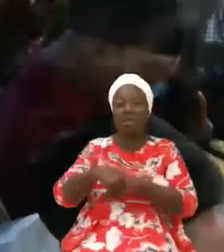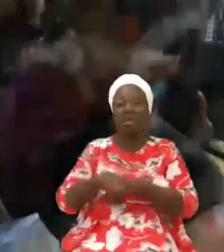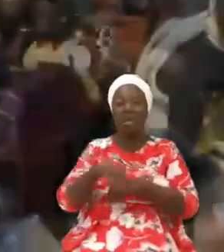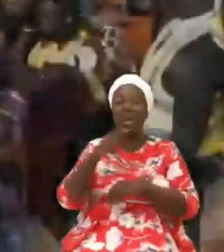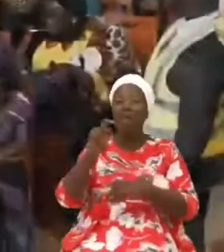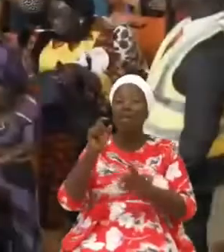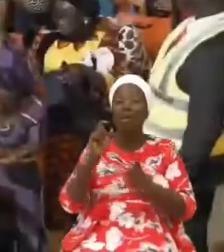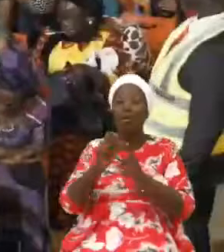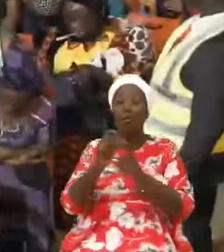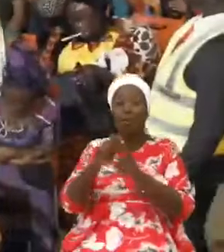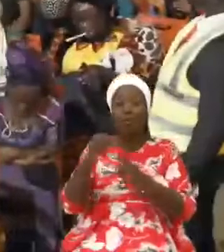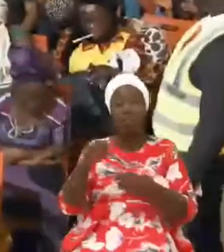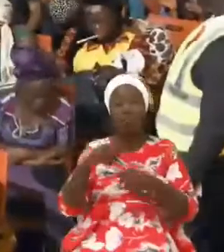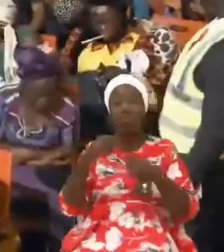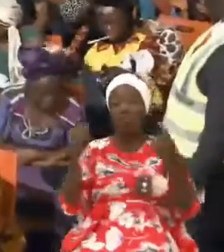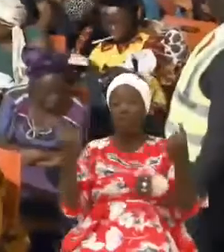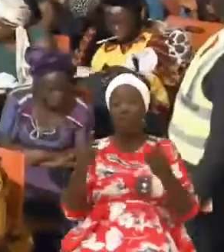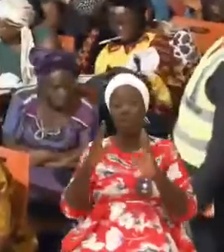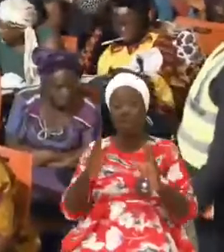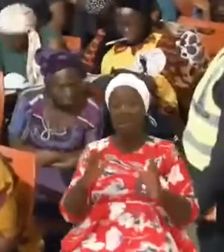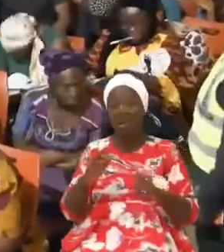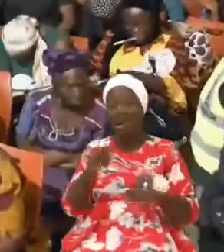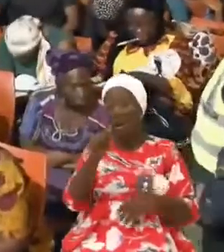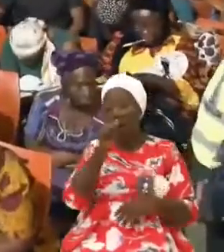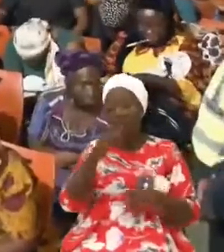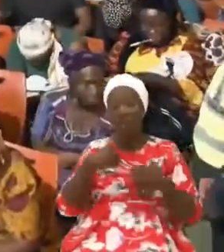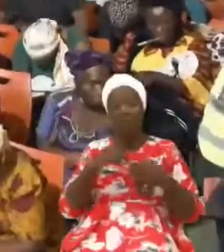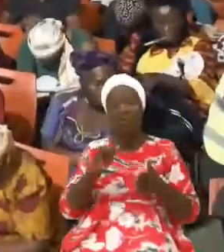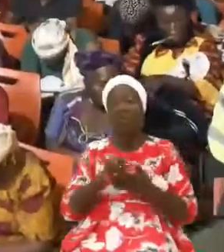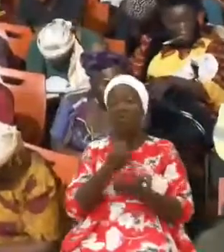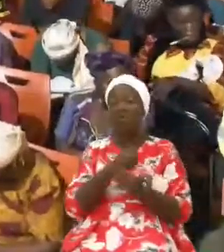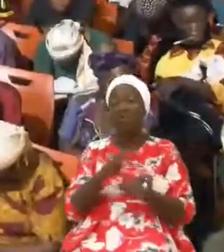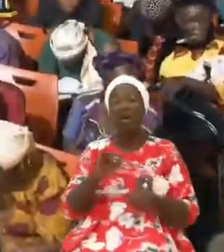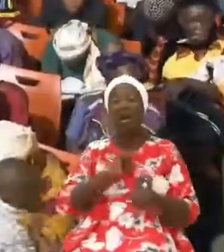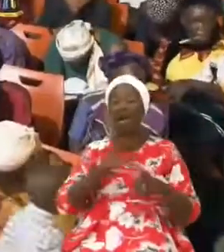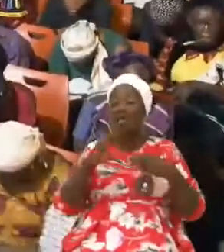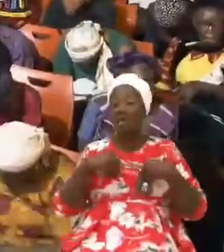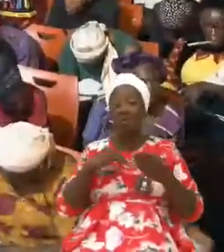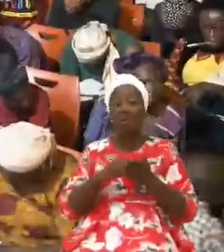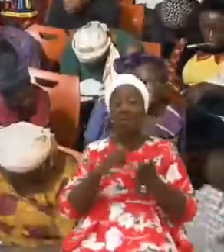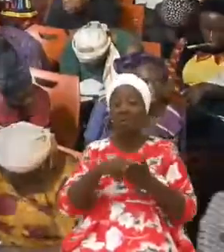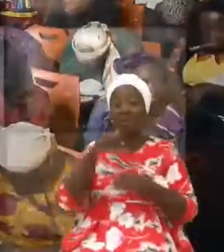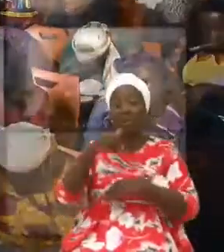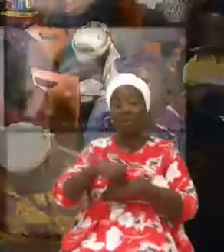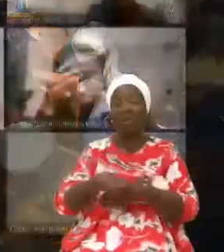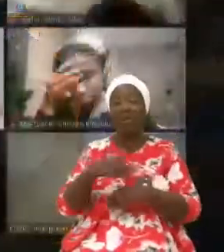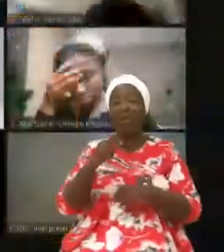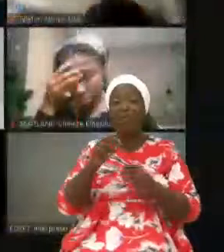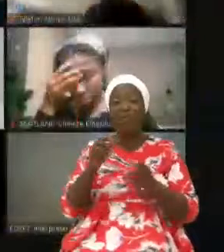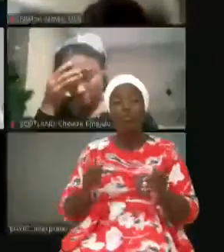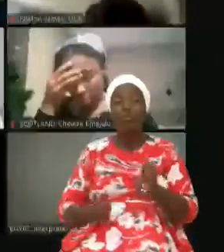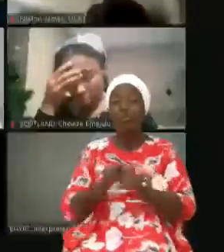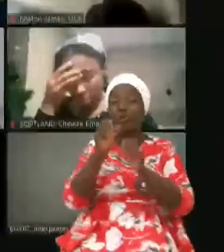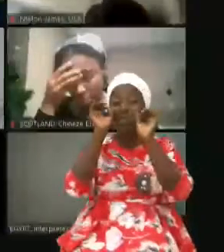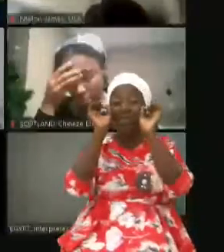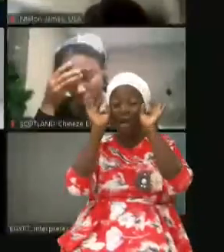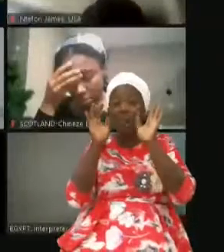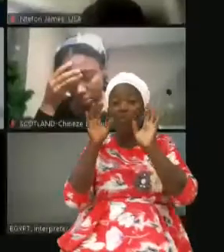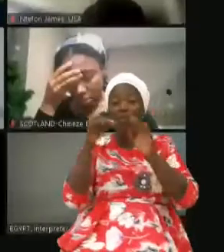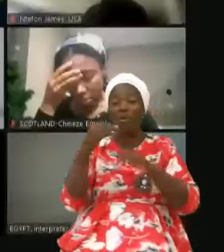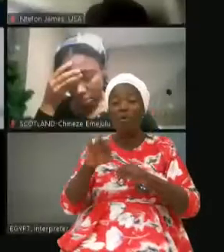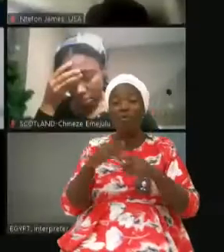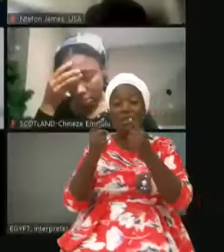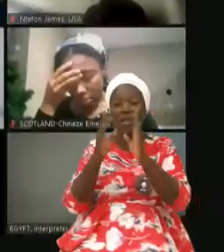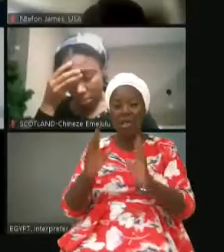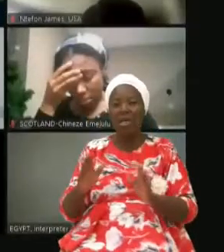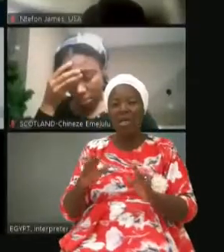I accept that tonight. The worst of sinners, I'm having salvation. I accept that tonight. The